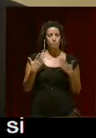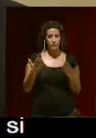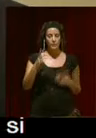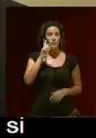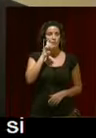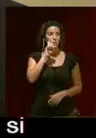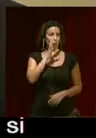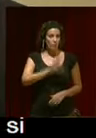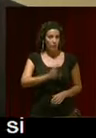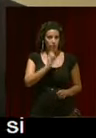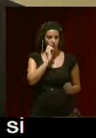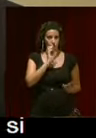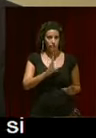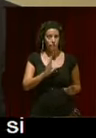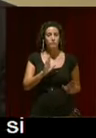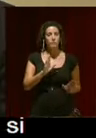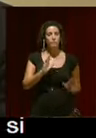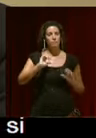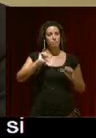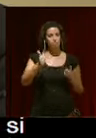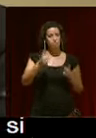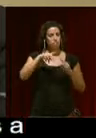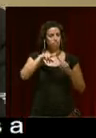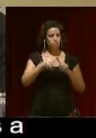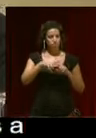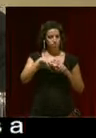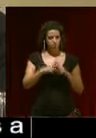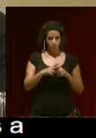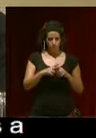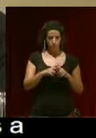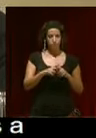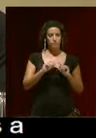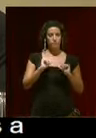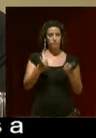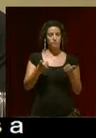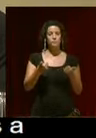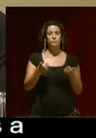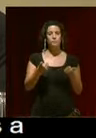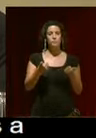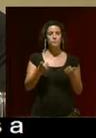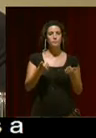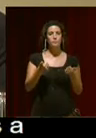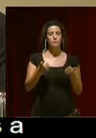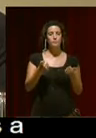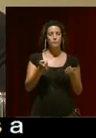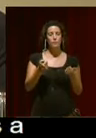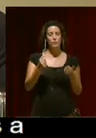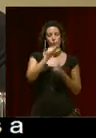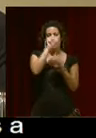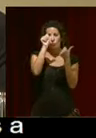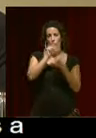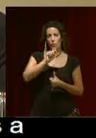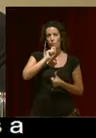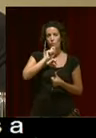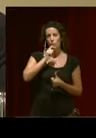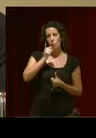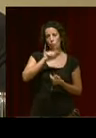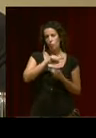I couldn't ask you, Rebecca, because I didn't know you firsthand. But if you agree, we are going to start the